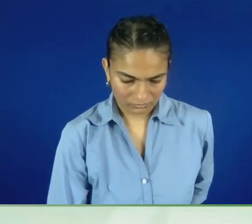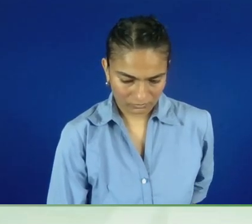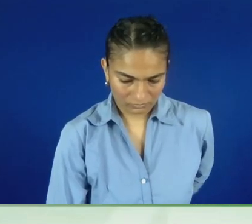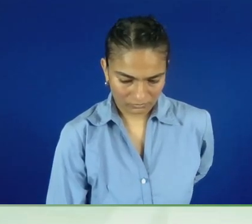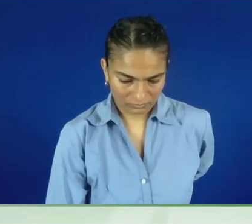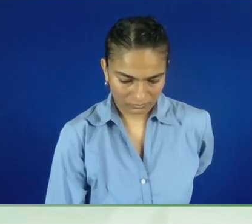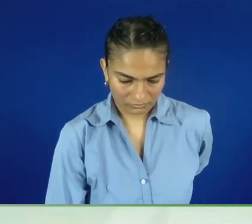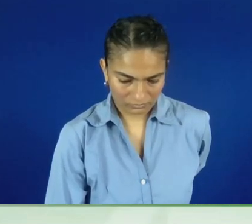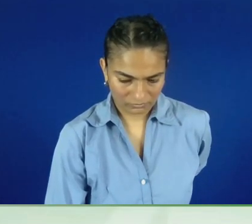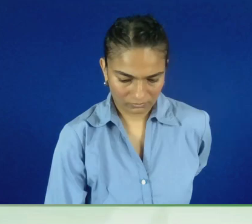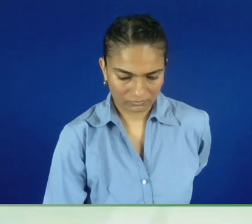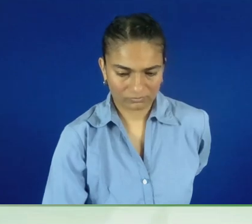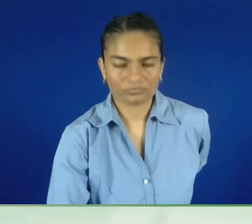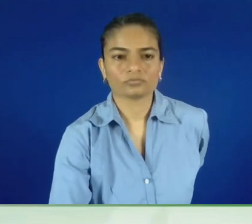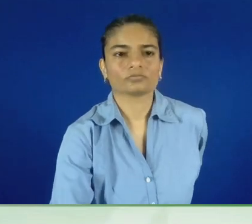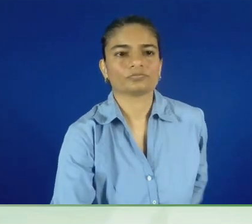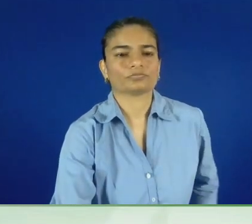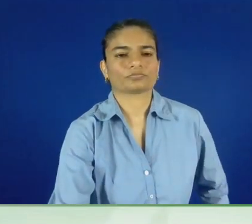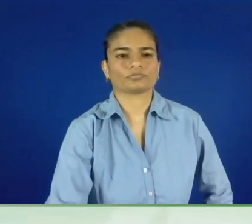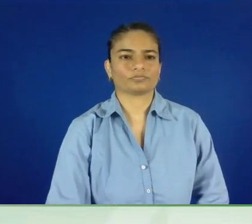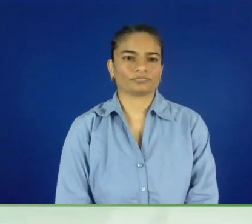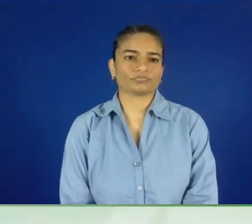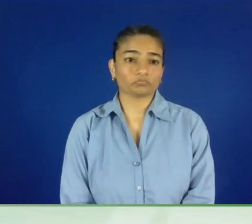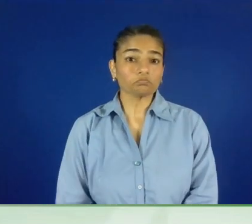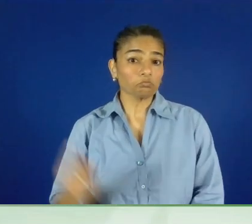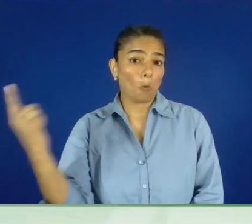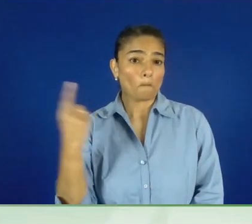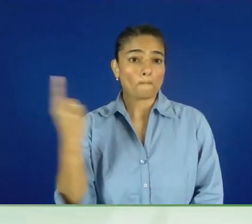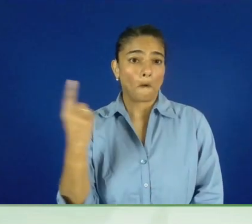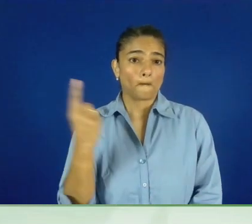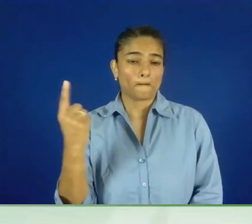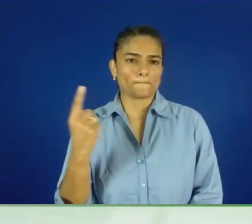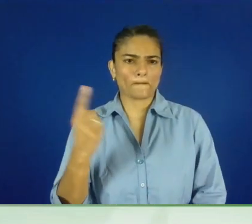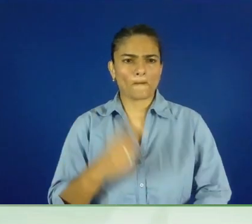He's just on his way. He's stood still long enough to WhatsApp me.